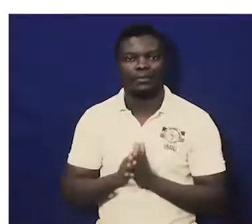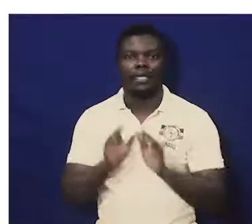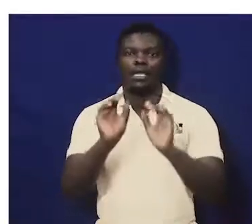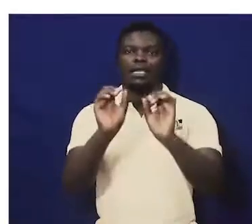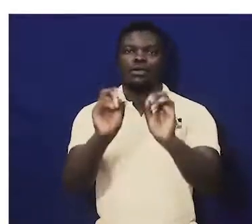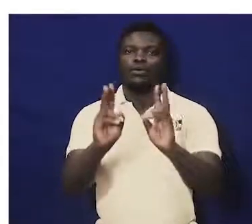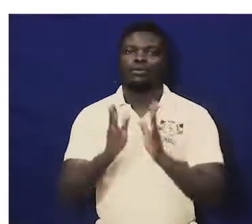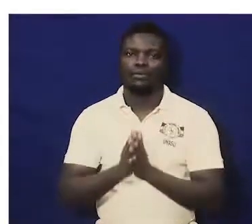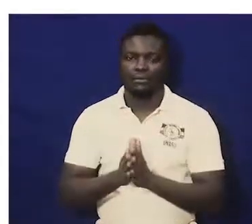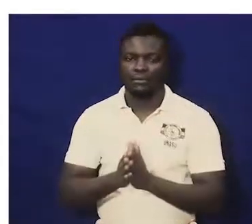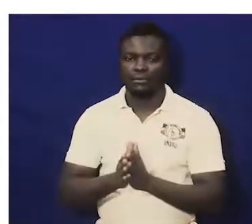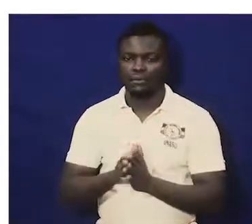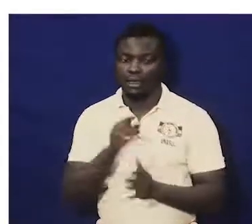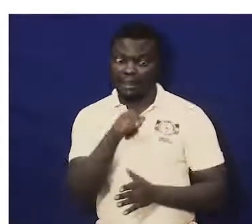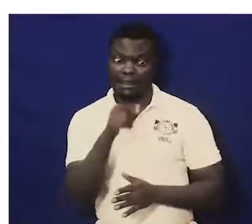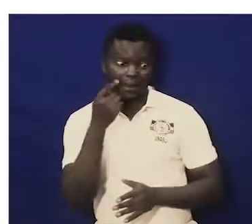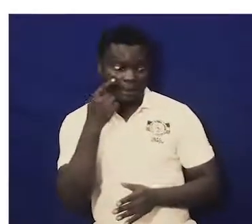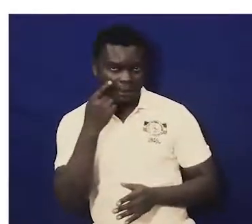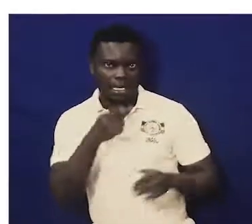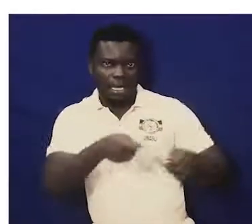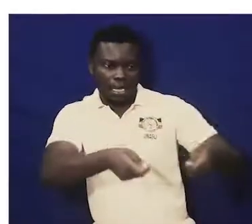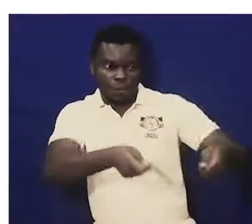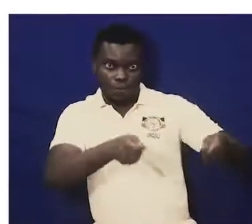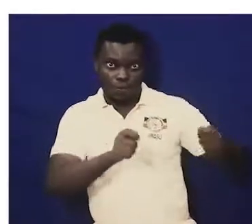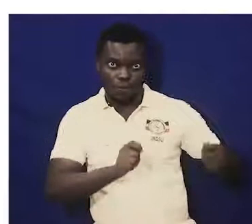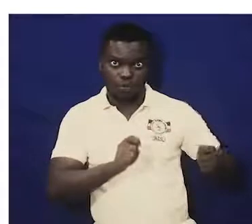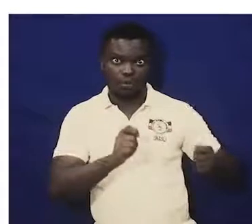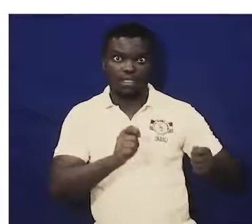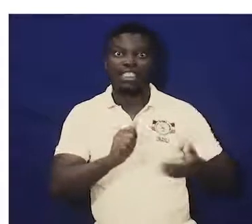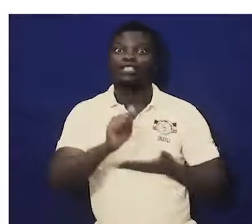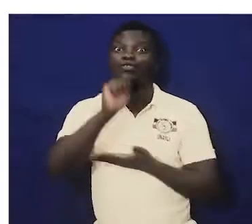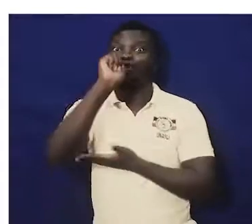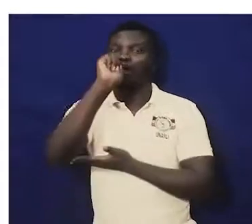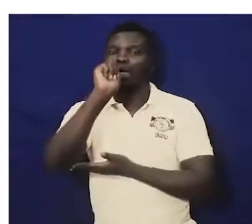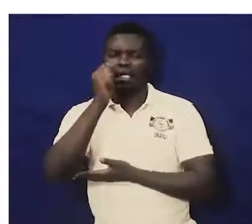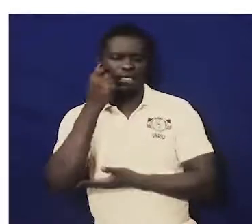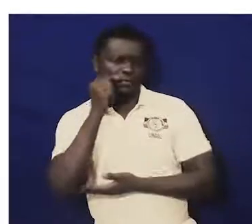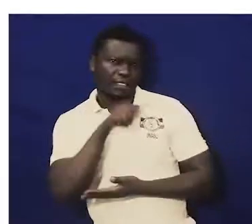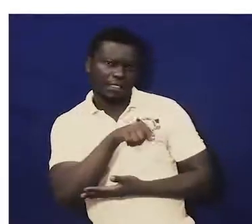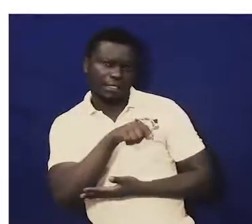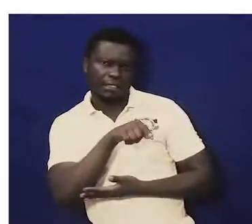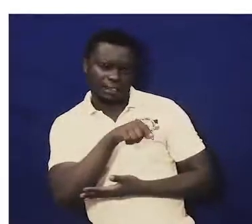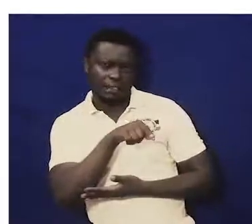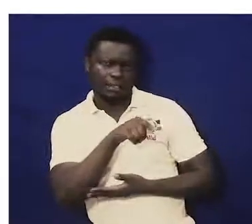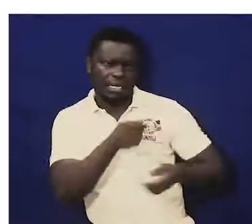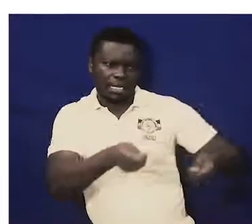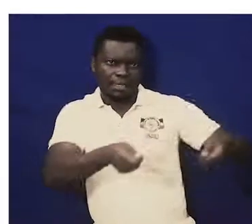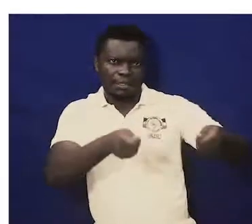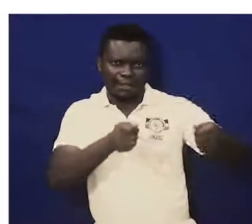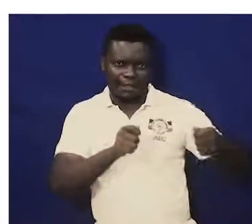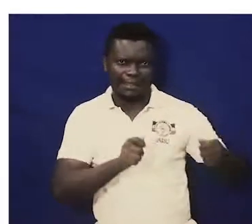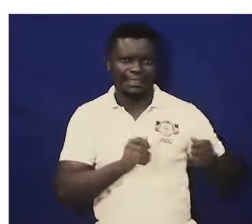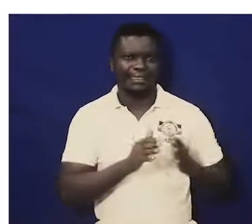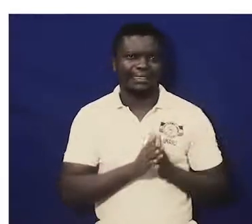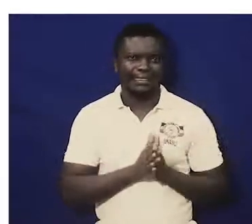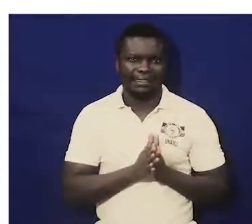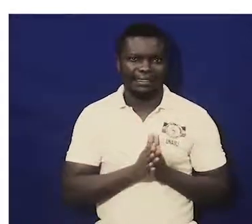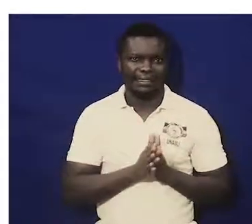That is our crate of soda which was bought. And when you look at this crate, it